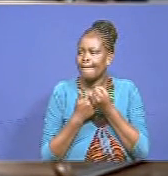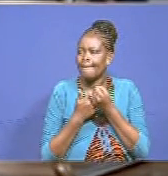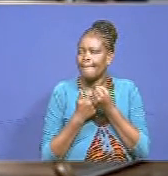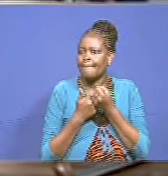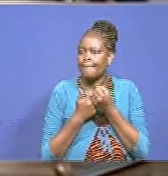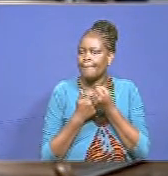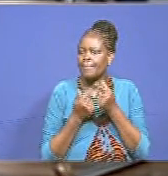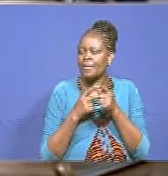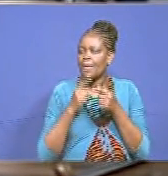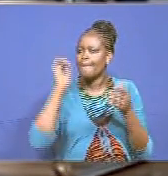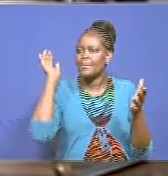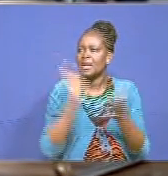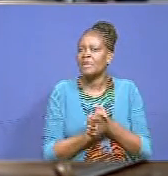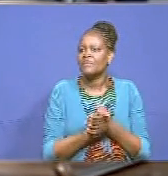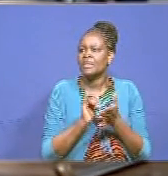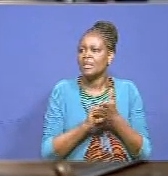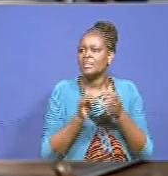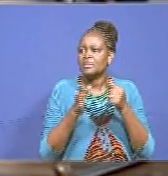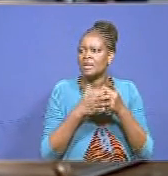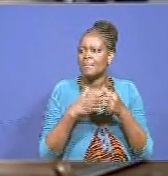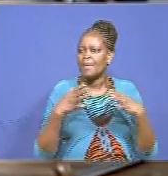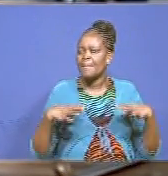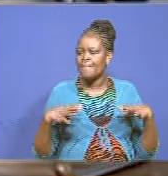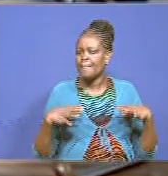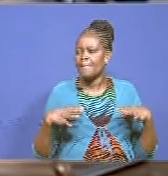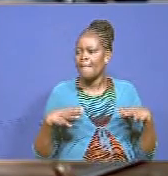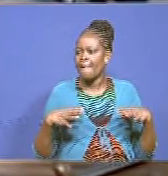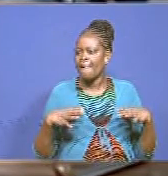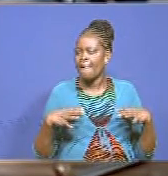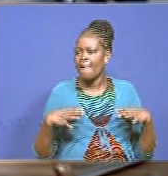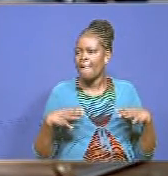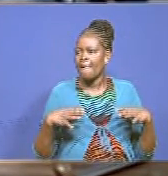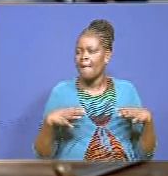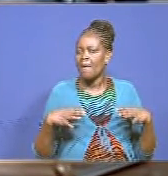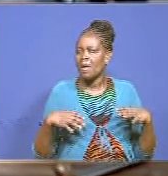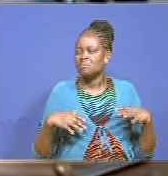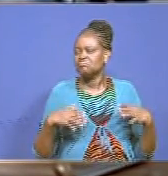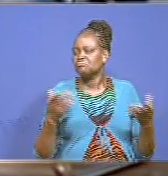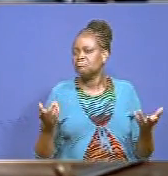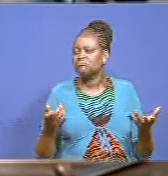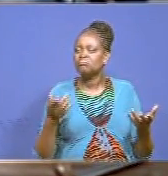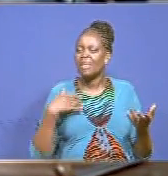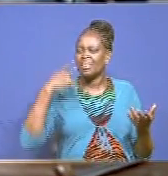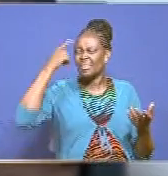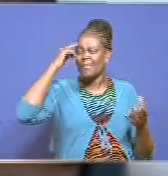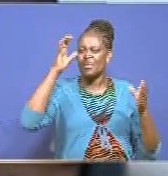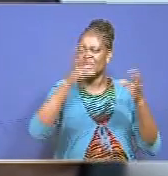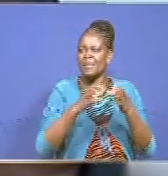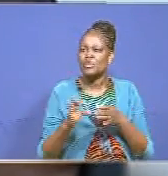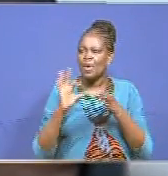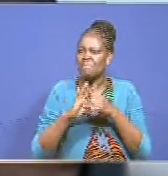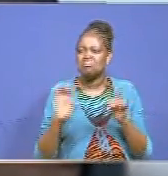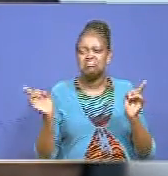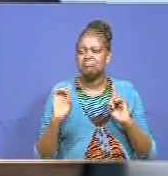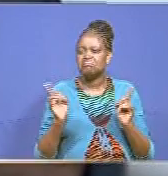And we believe the Kibra people are not just looking at the parties or coalitions and all